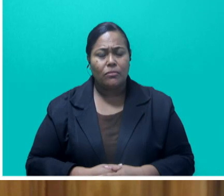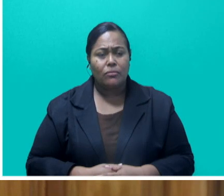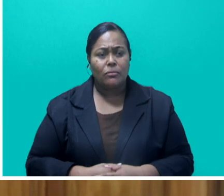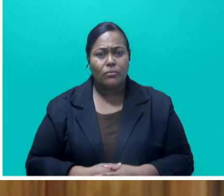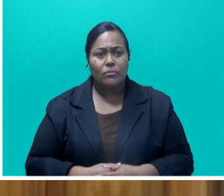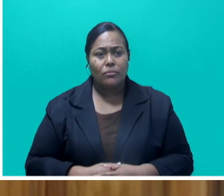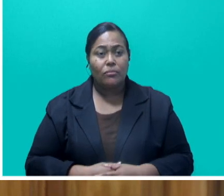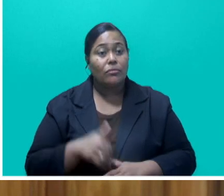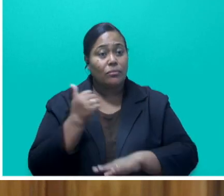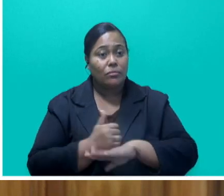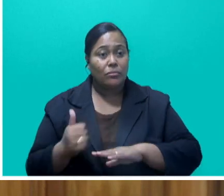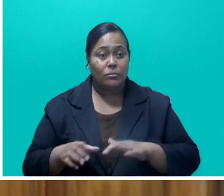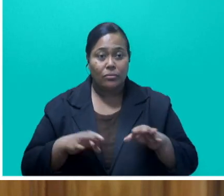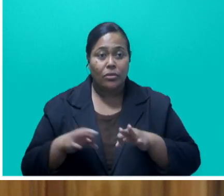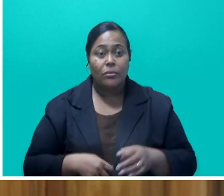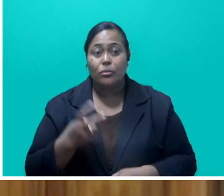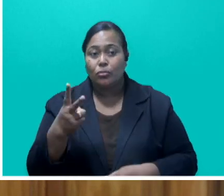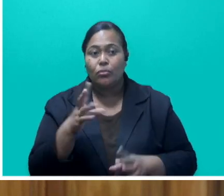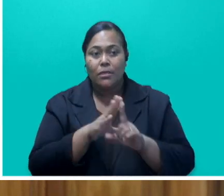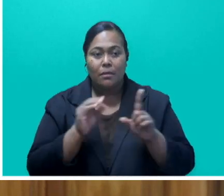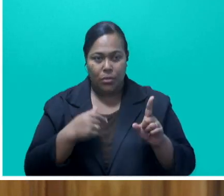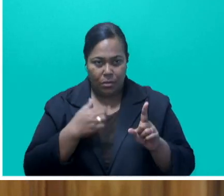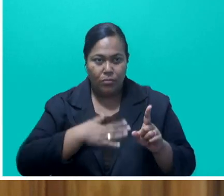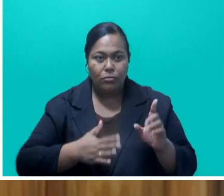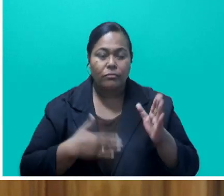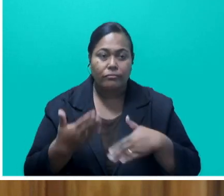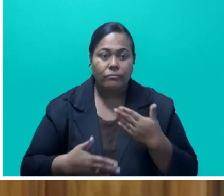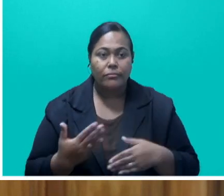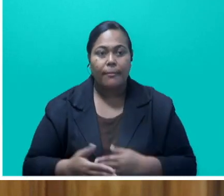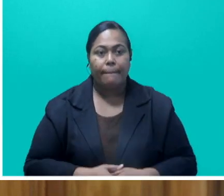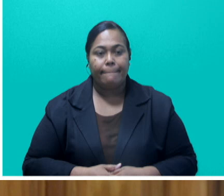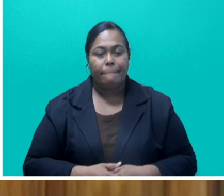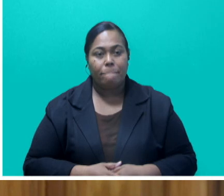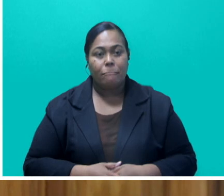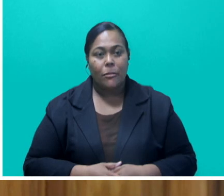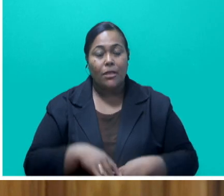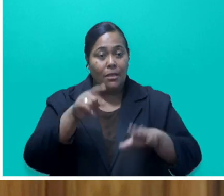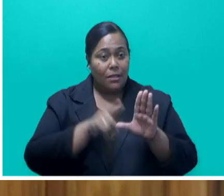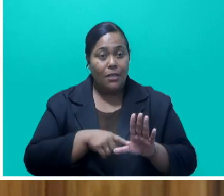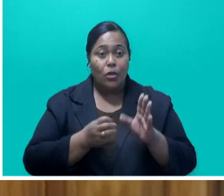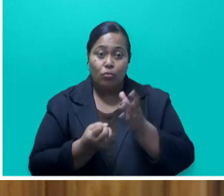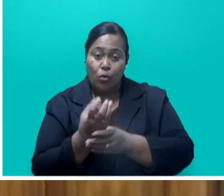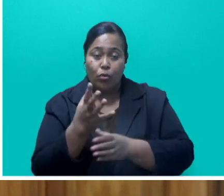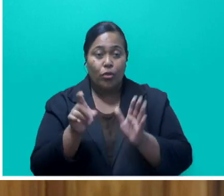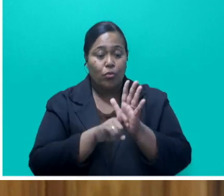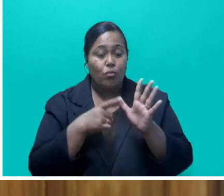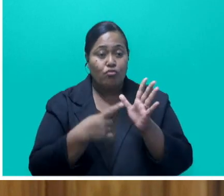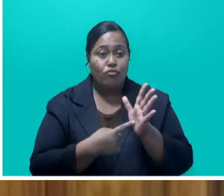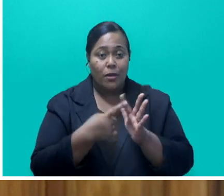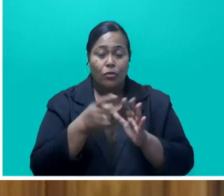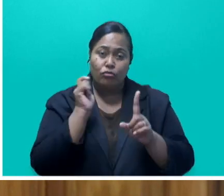the government. There are two examples that I wish to highlight. Annual average growth rate to target 4.5%